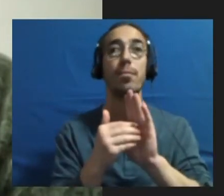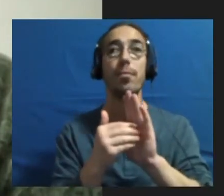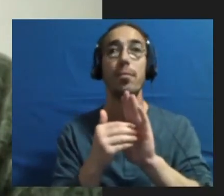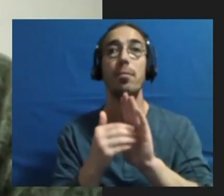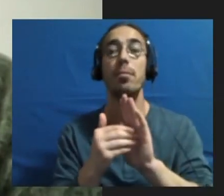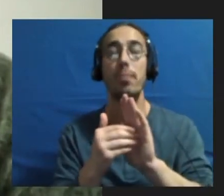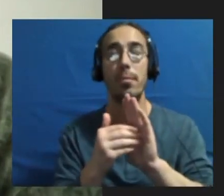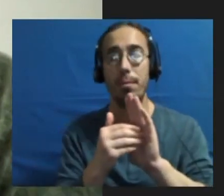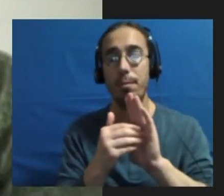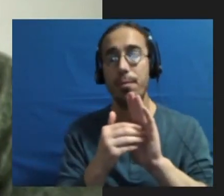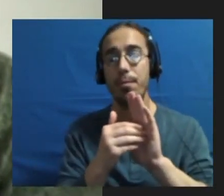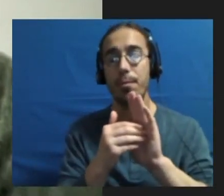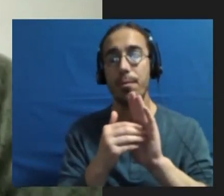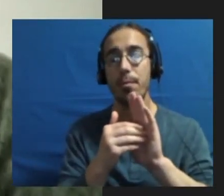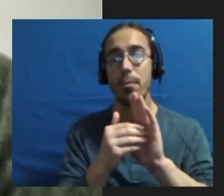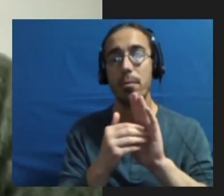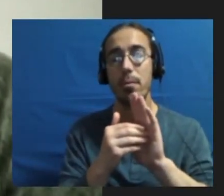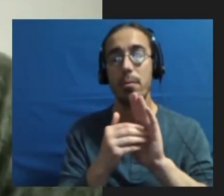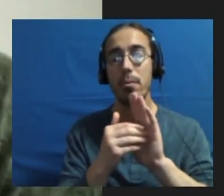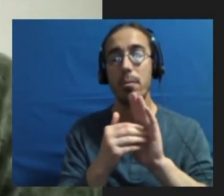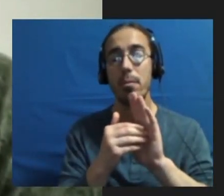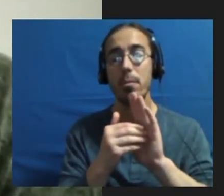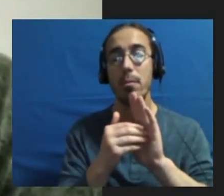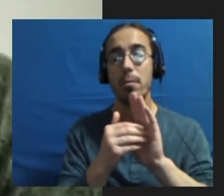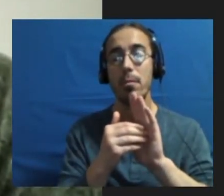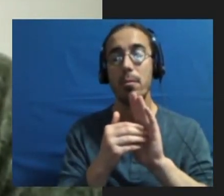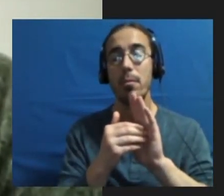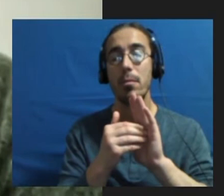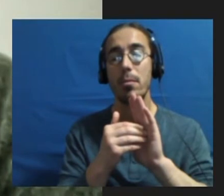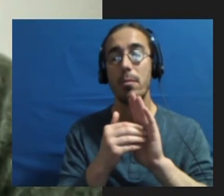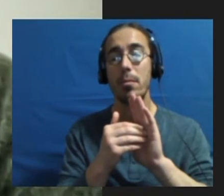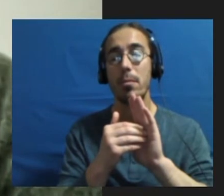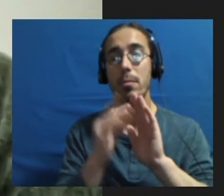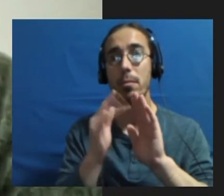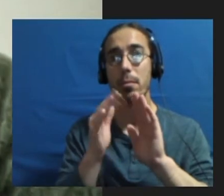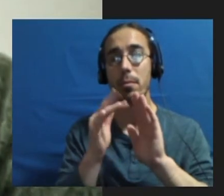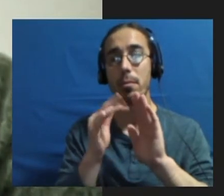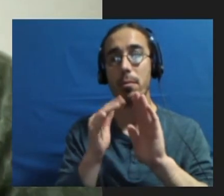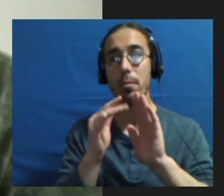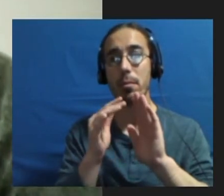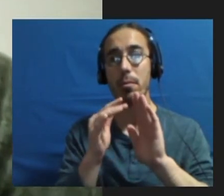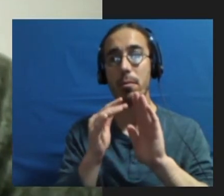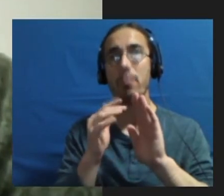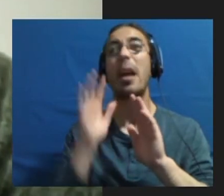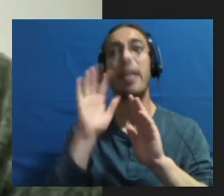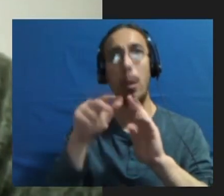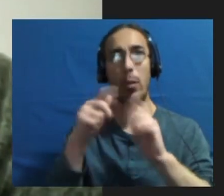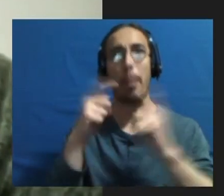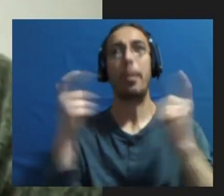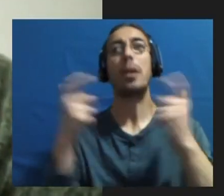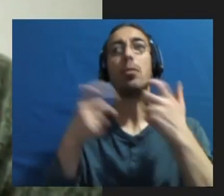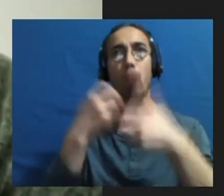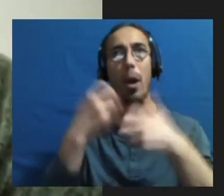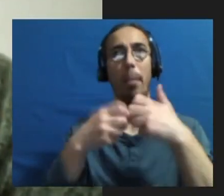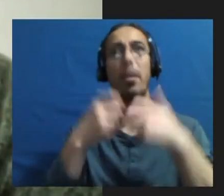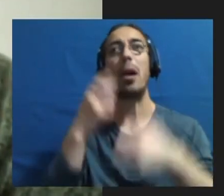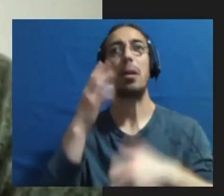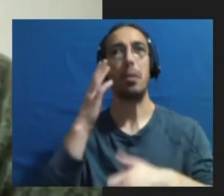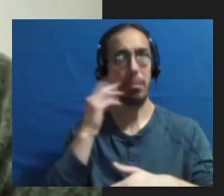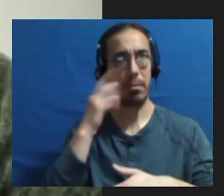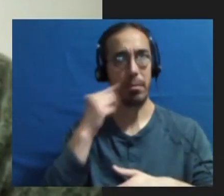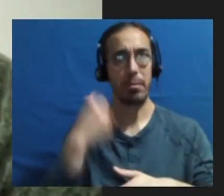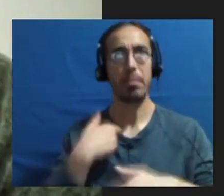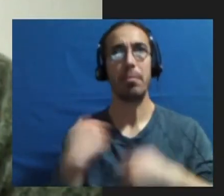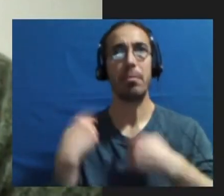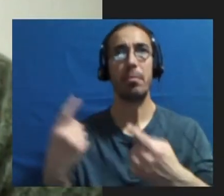that was one of the biggest um, obstacles I had to face. I couldn't regard